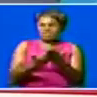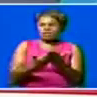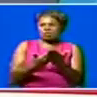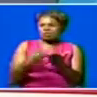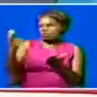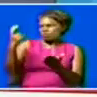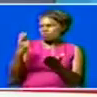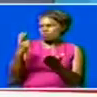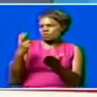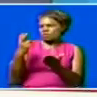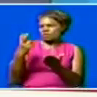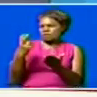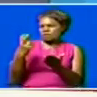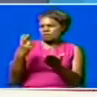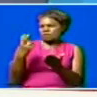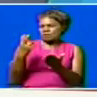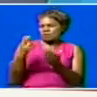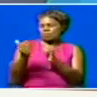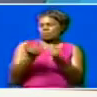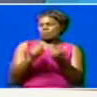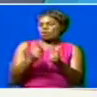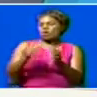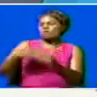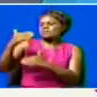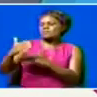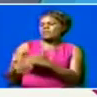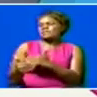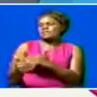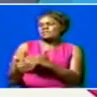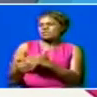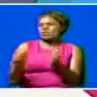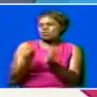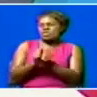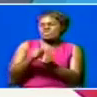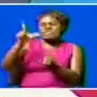Yusuf Ibrahim. Now, leaving the safe hands of Lynn Washira, she has all the latest from sports.